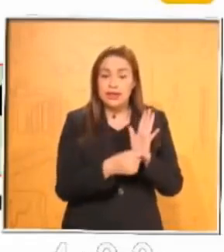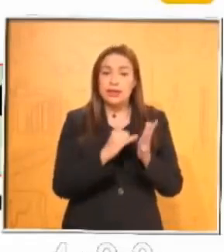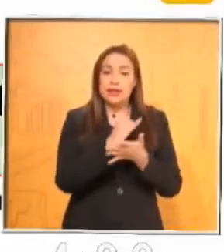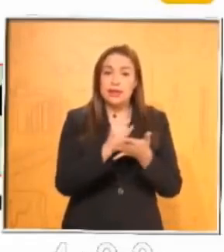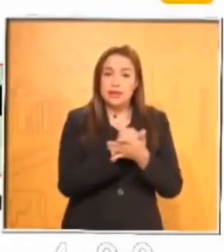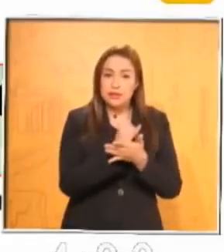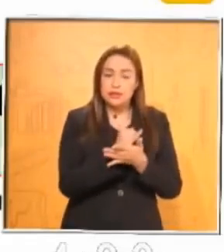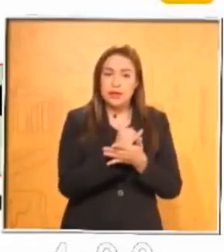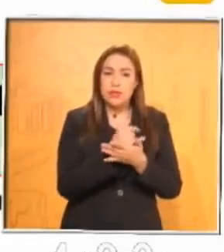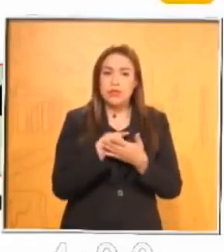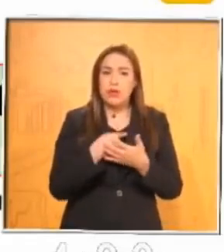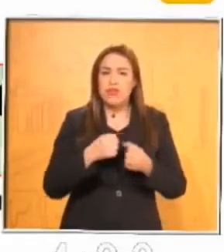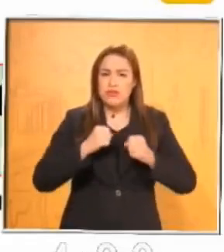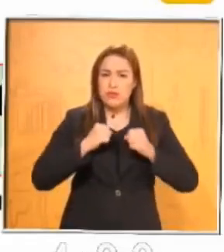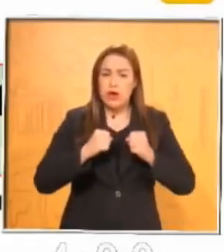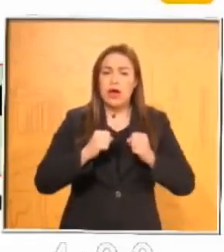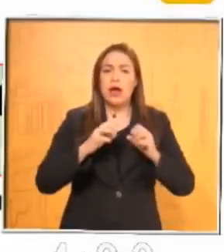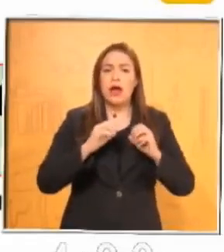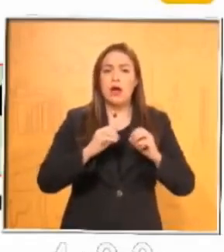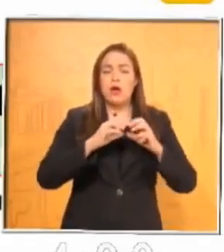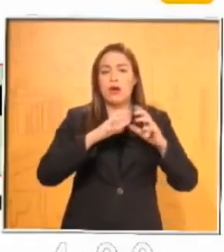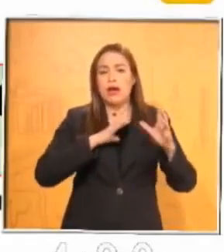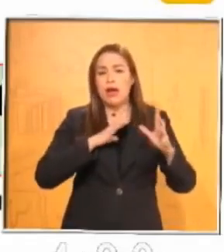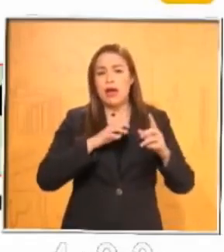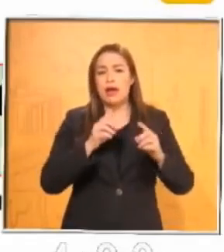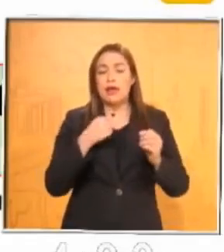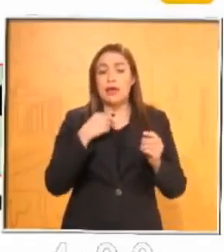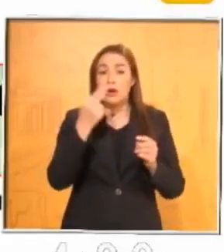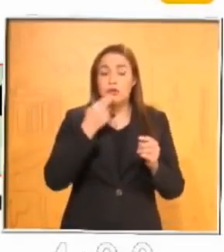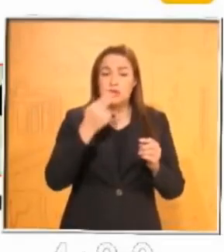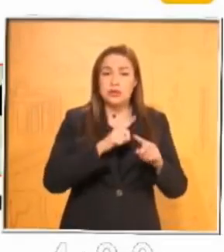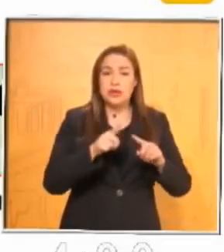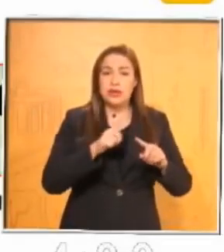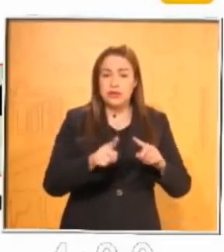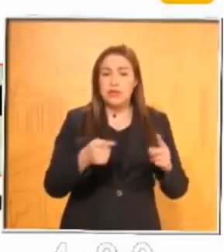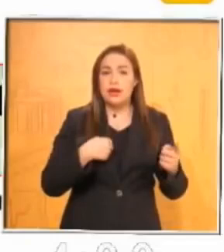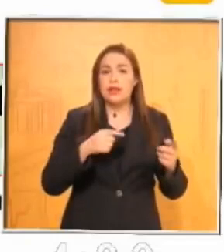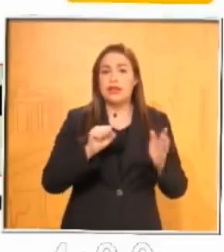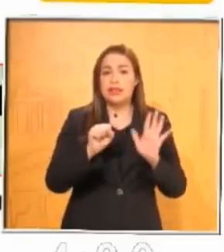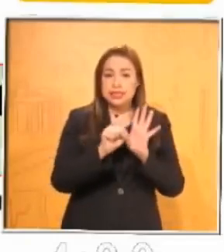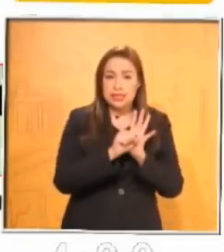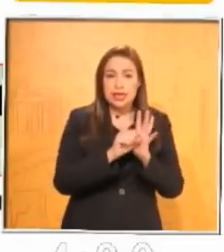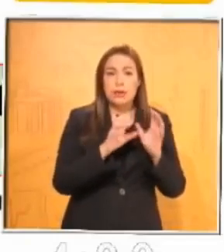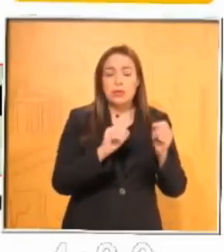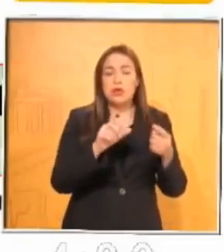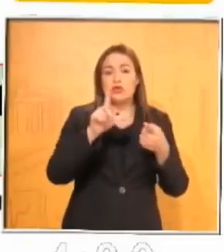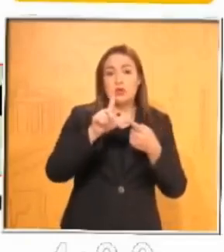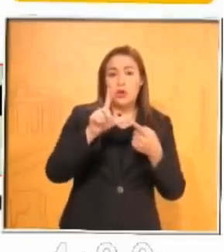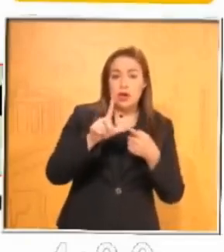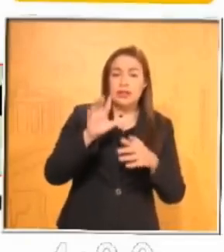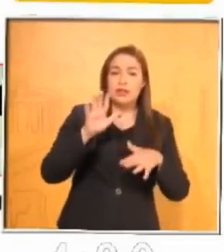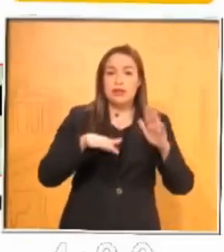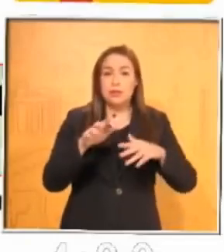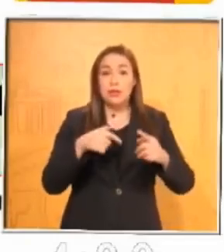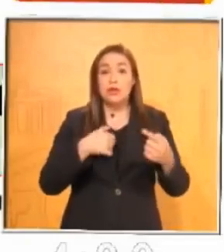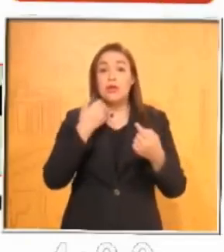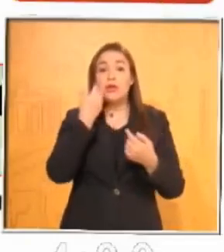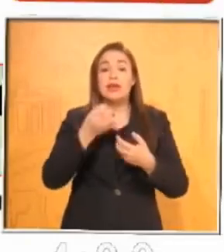loud, you will use letters in a very large size, and you are going to write